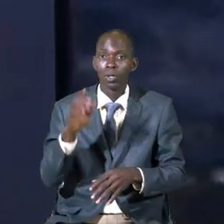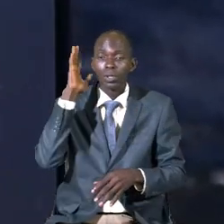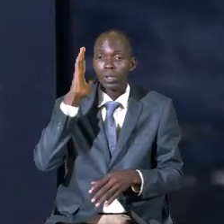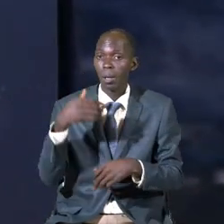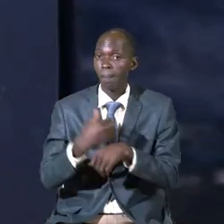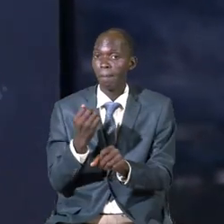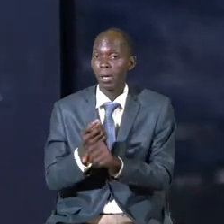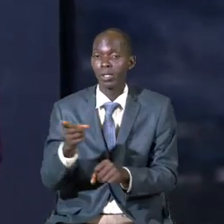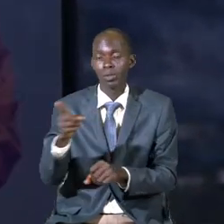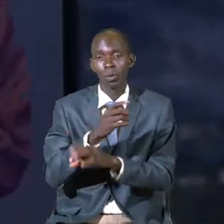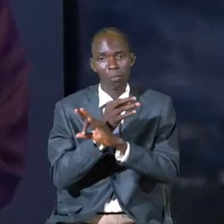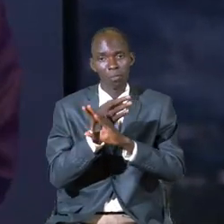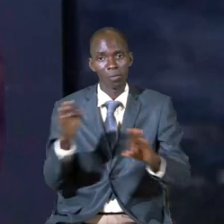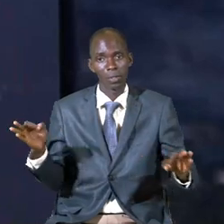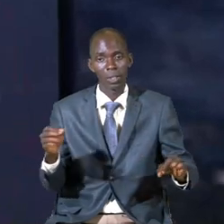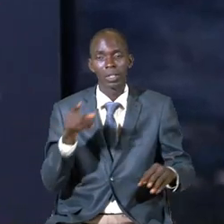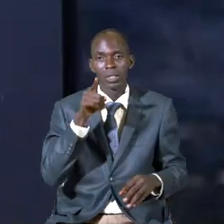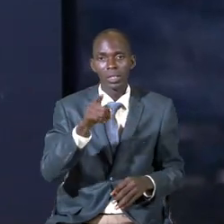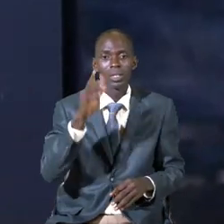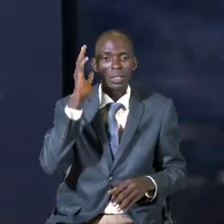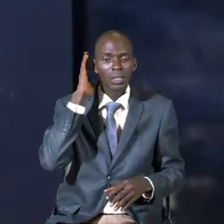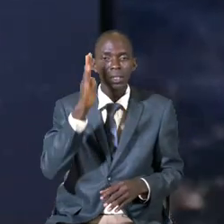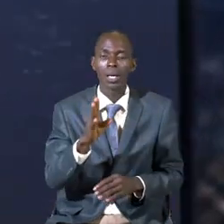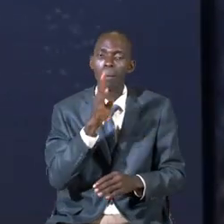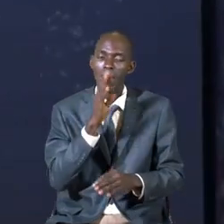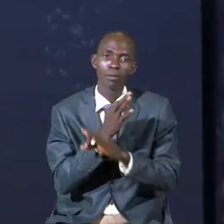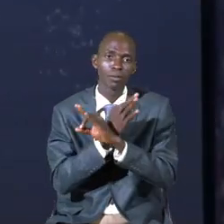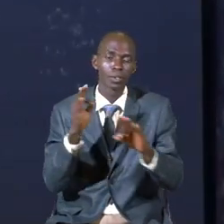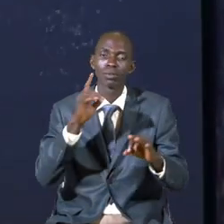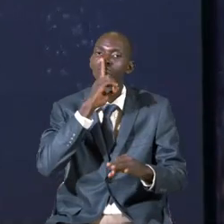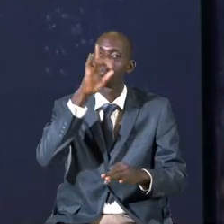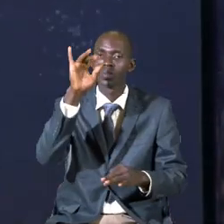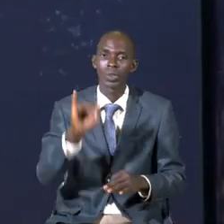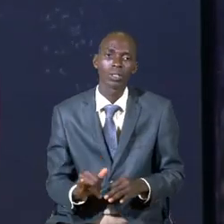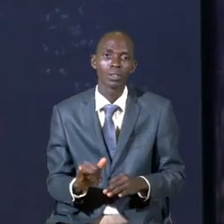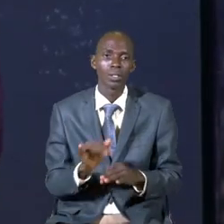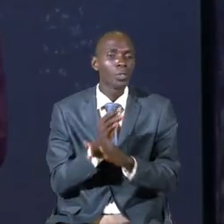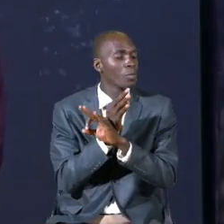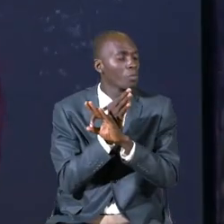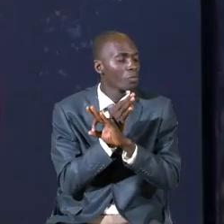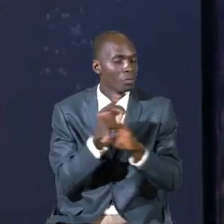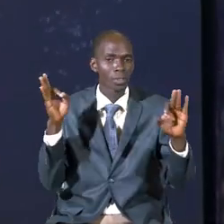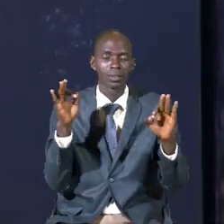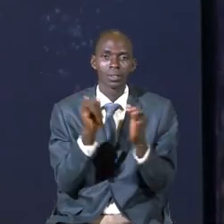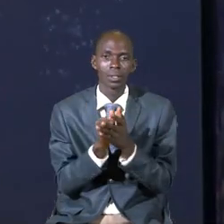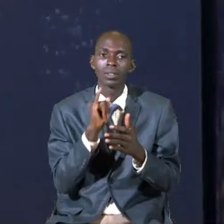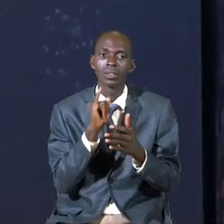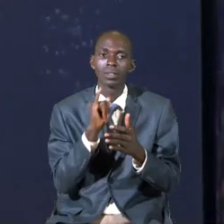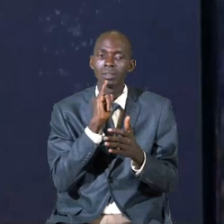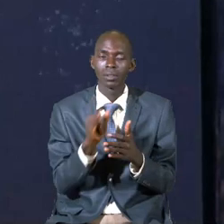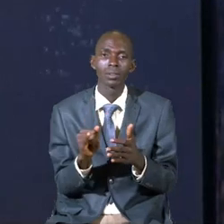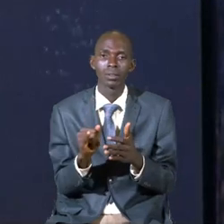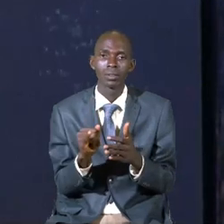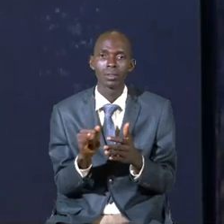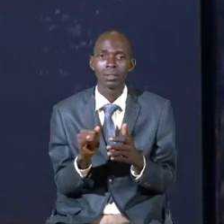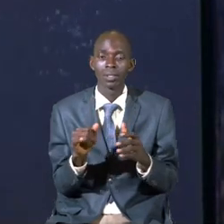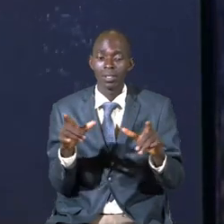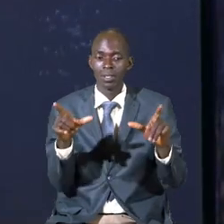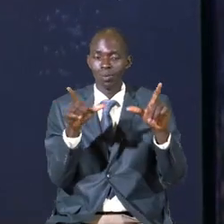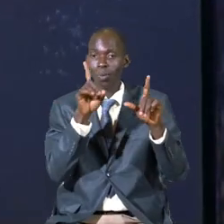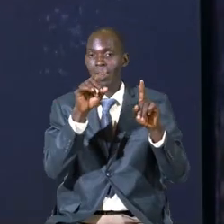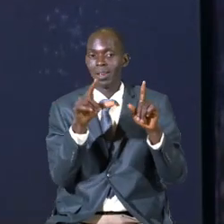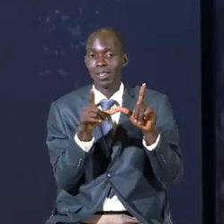free you shall be free indeed free that's one level free indeed that's